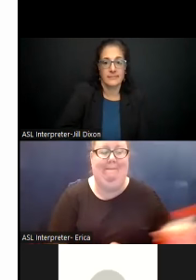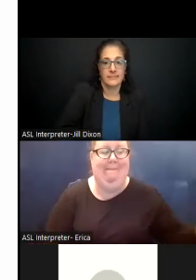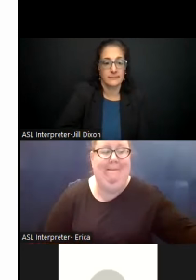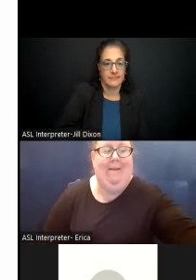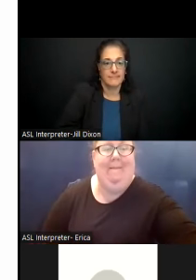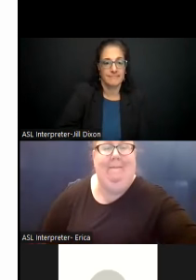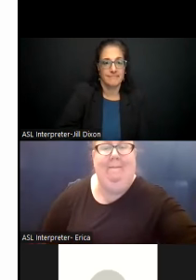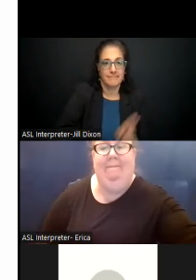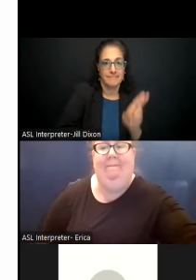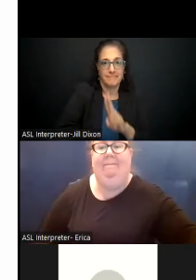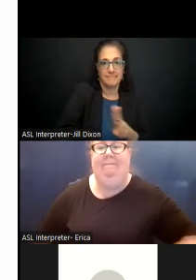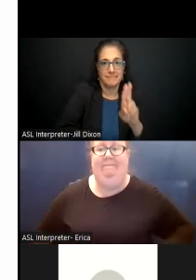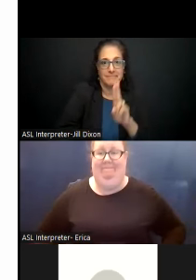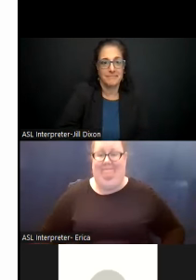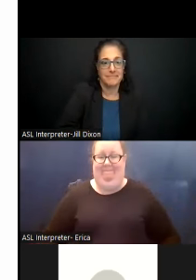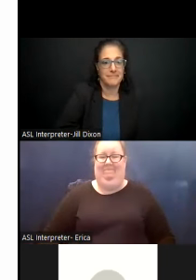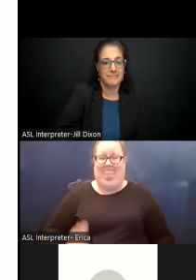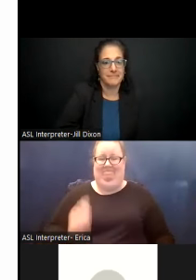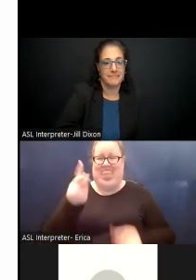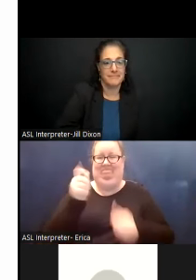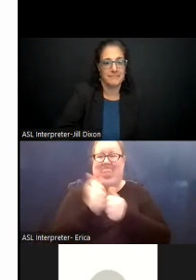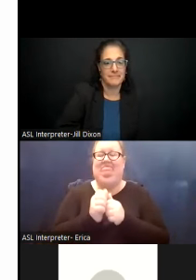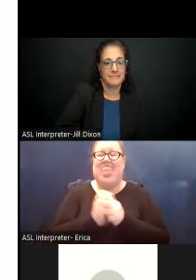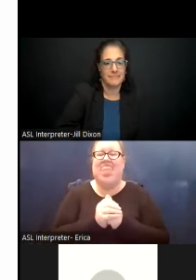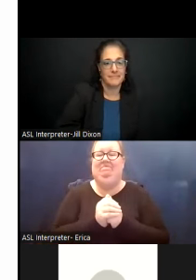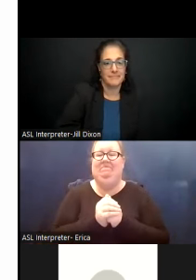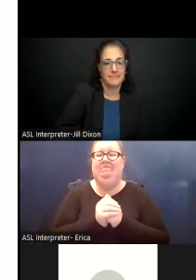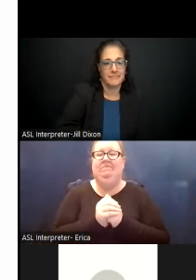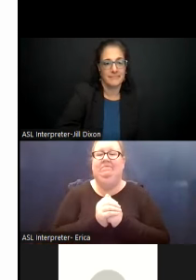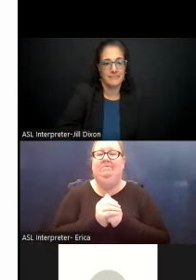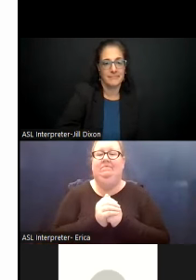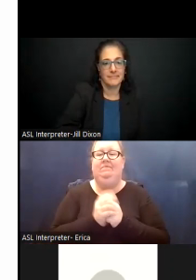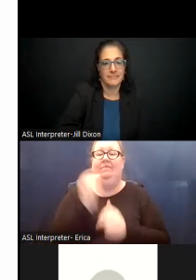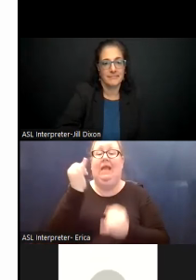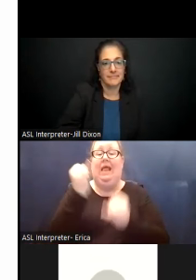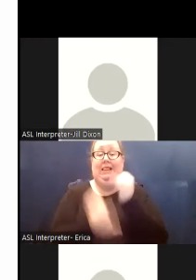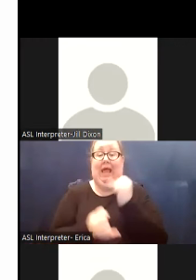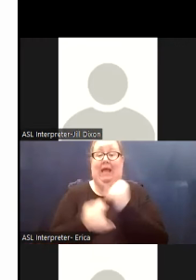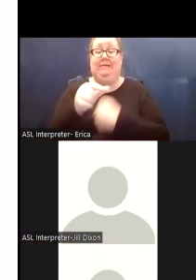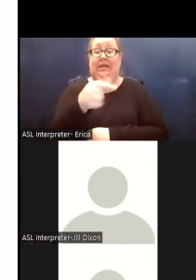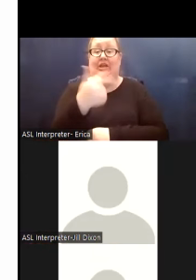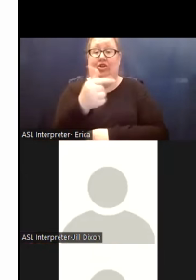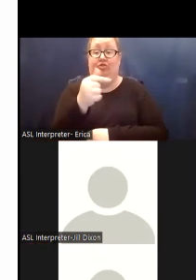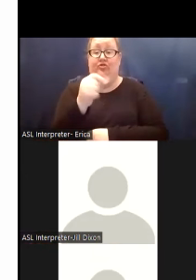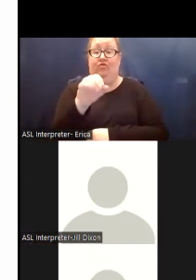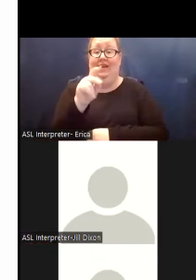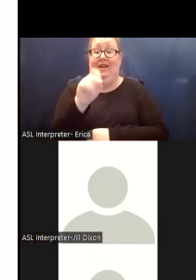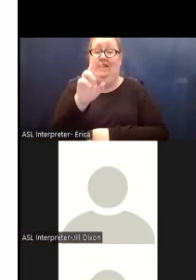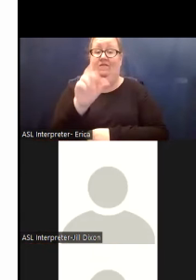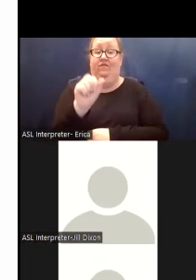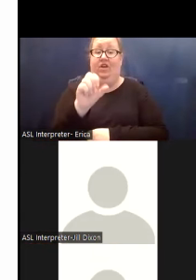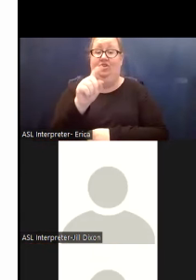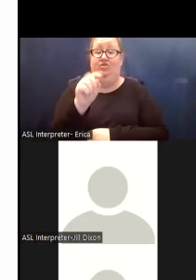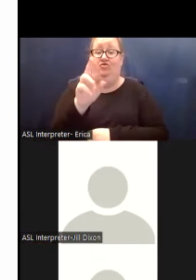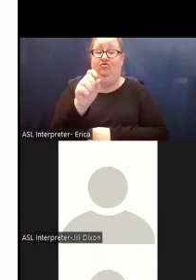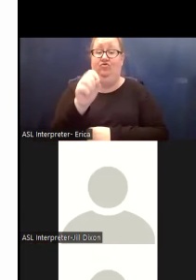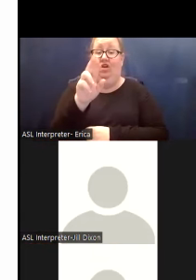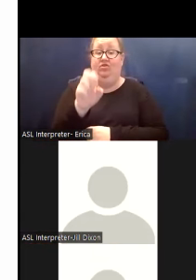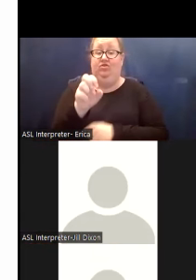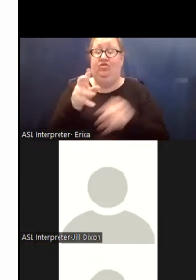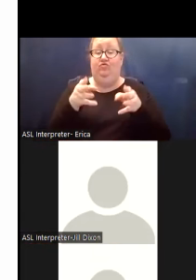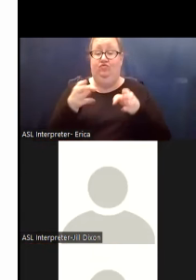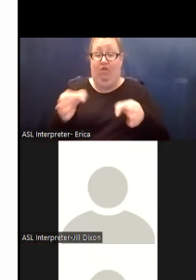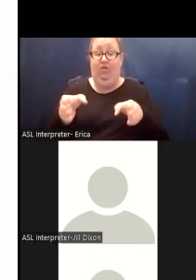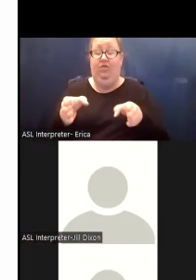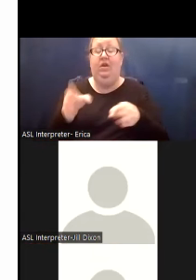All right, we're all set. Thank you. And then lastly, in this green infrastructure row, we can see some of